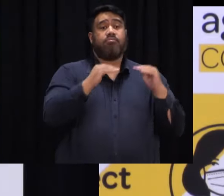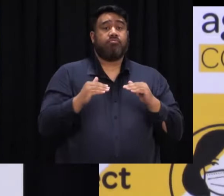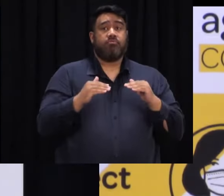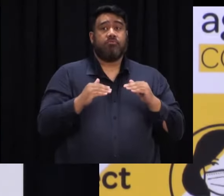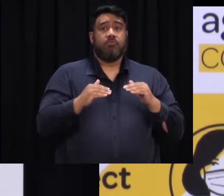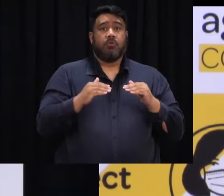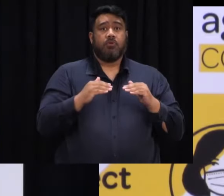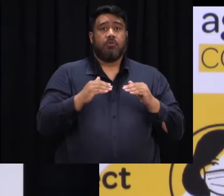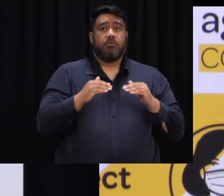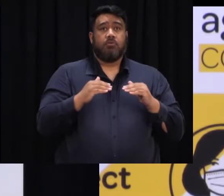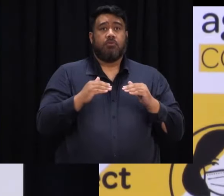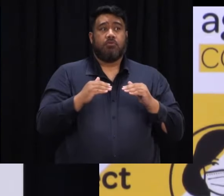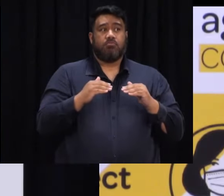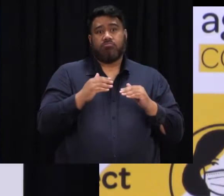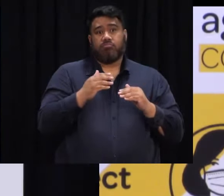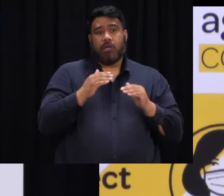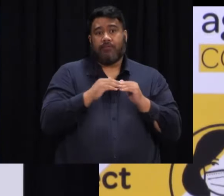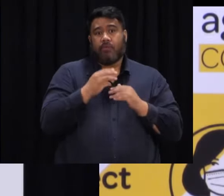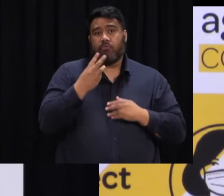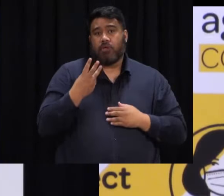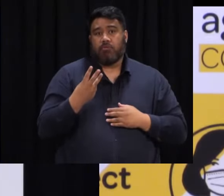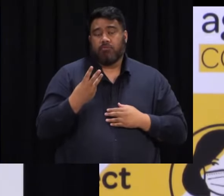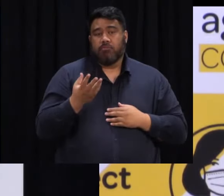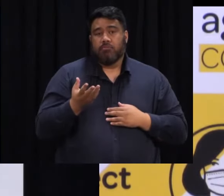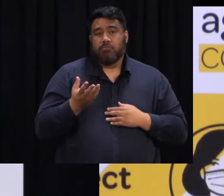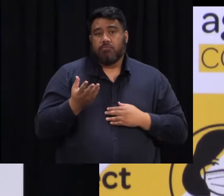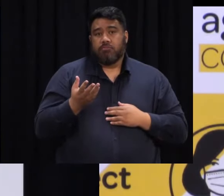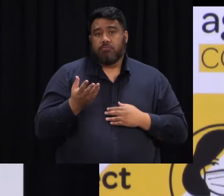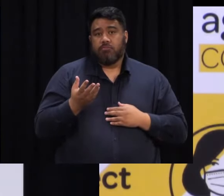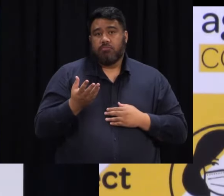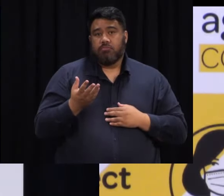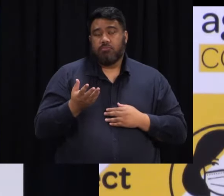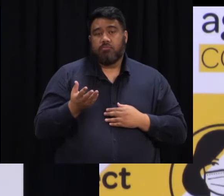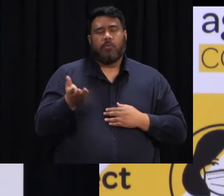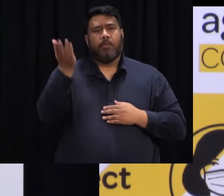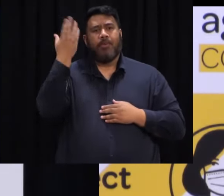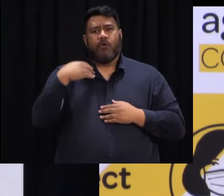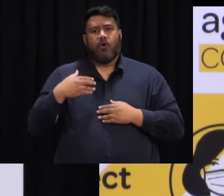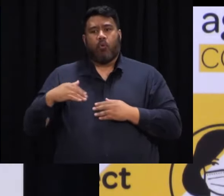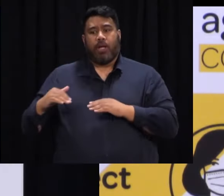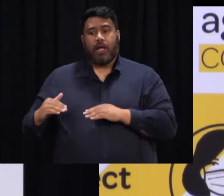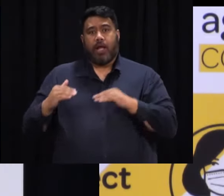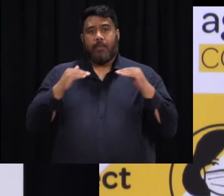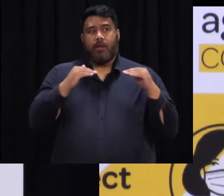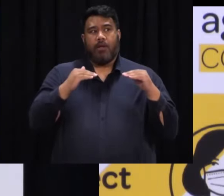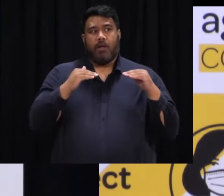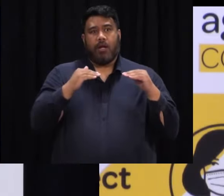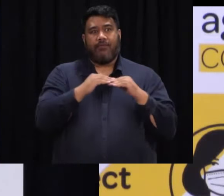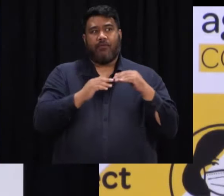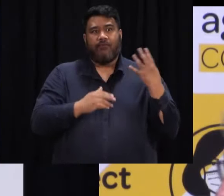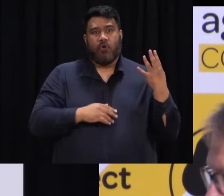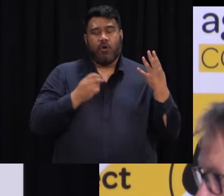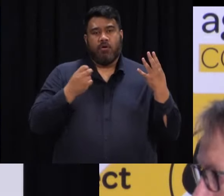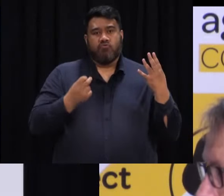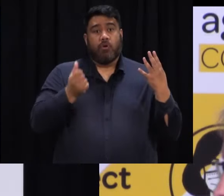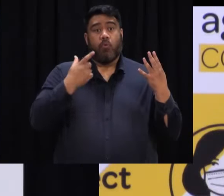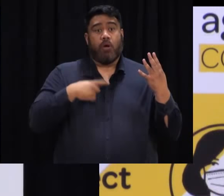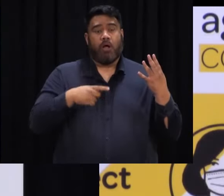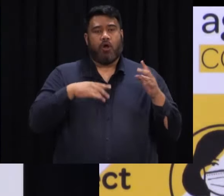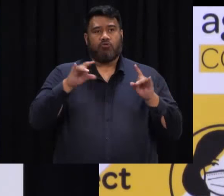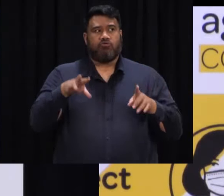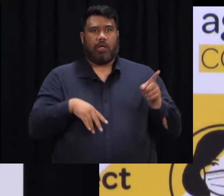other than the first one. The reason we went to 4 first was because we saw in other states in Australia how quickly Delta moves.